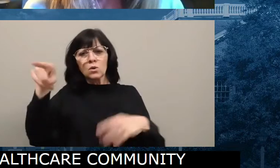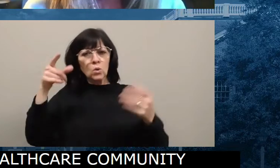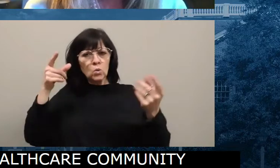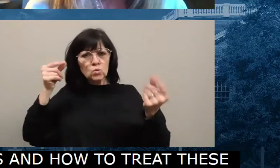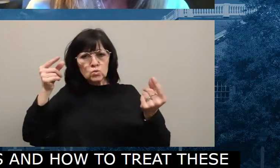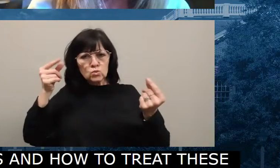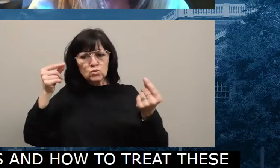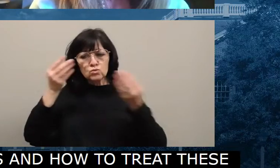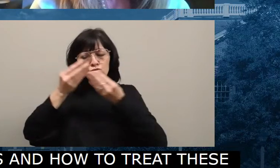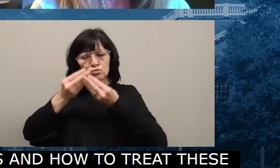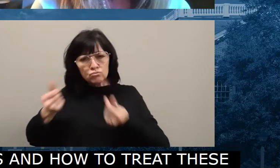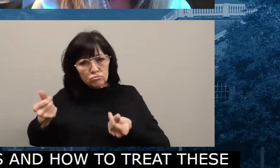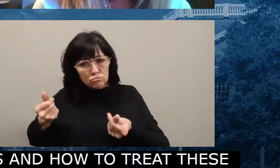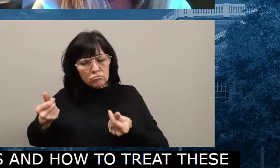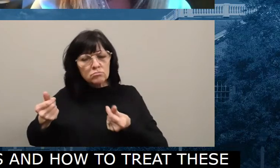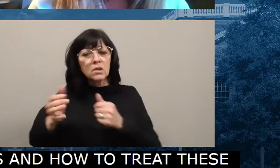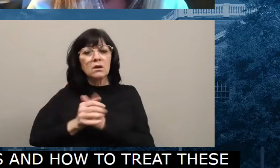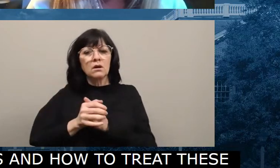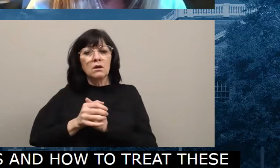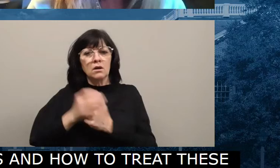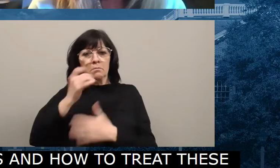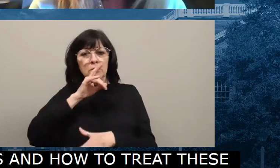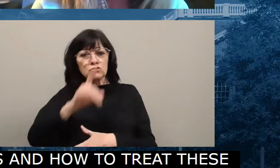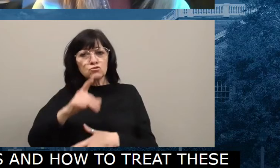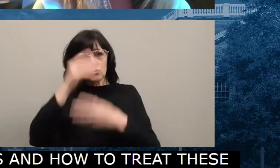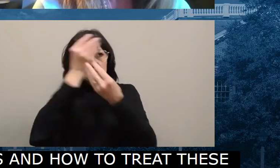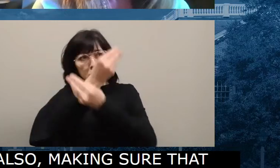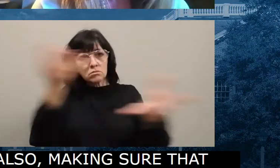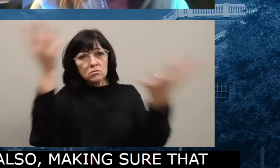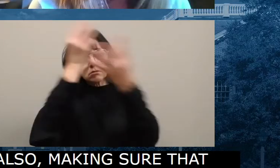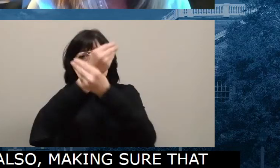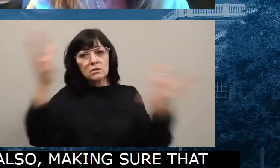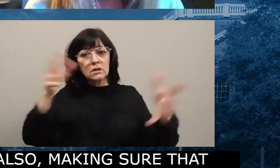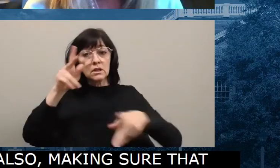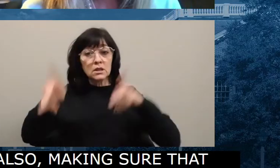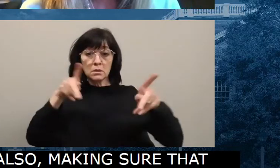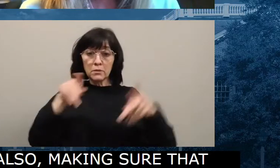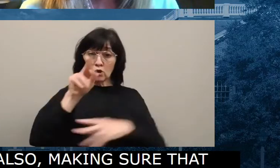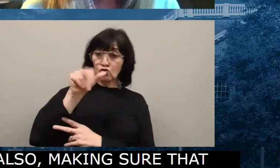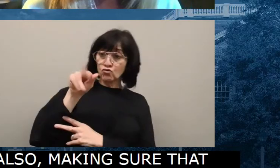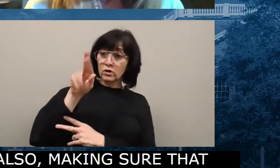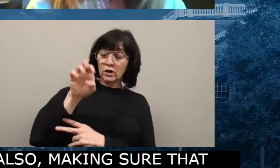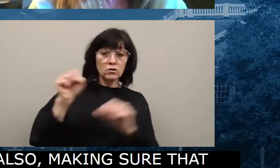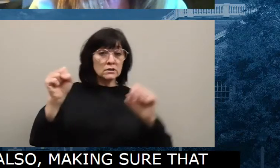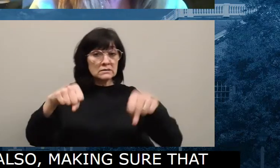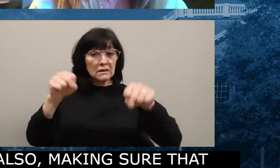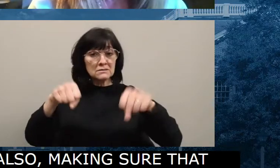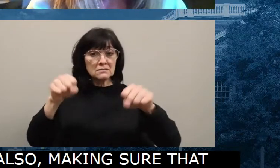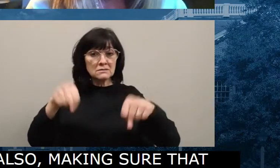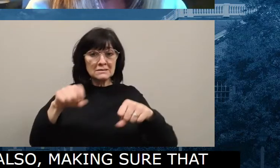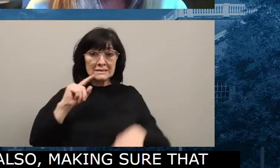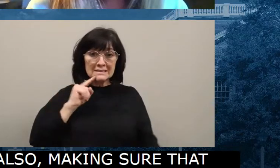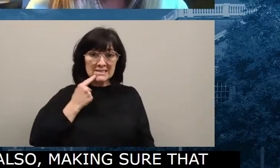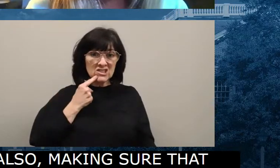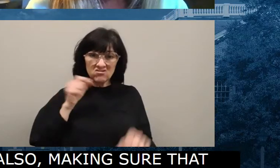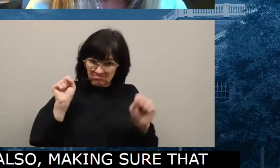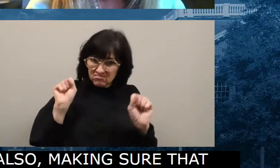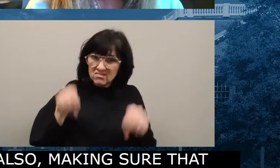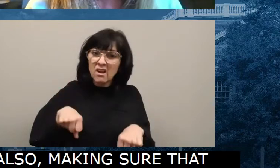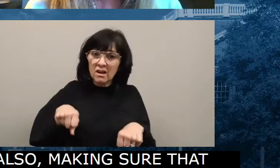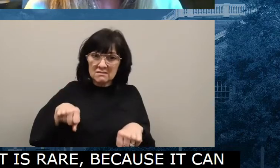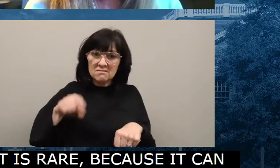also making sure that the public is aware, even though it's rare because it can be serious. It's